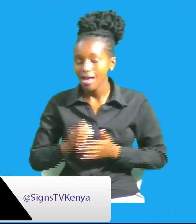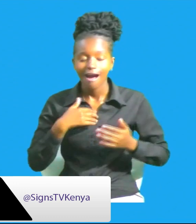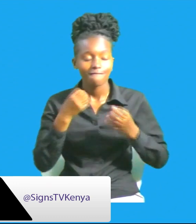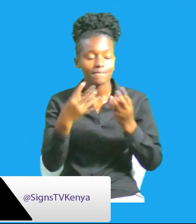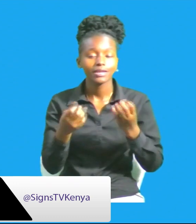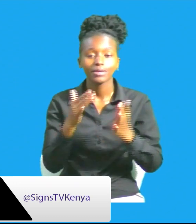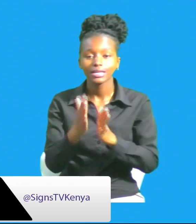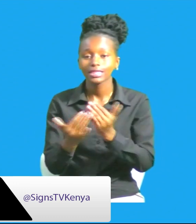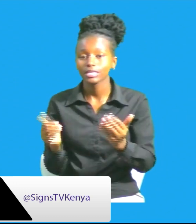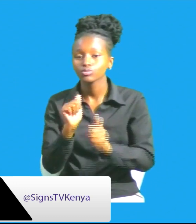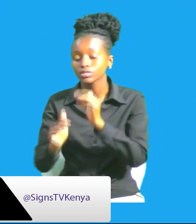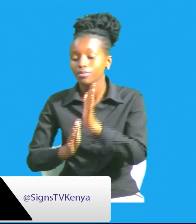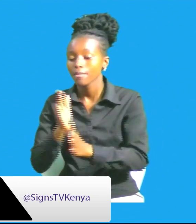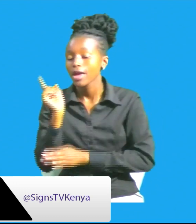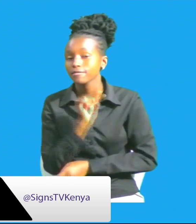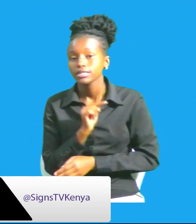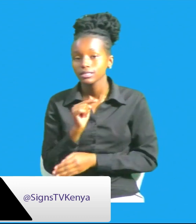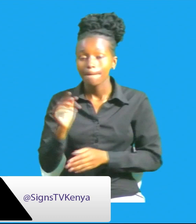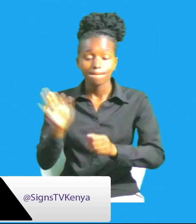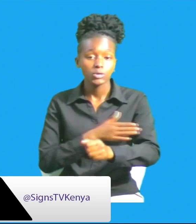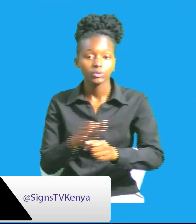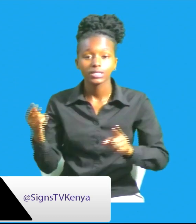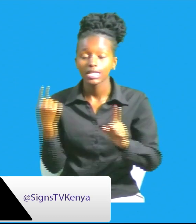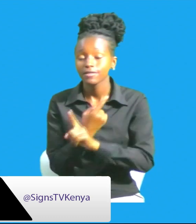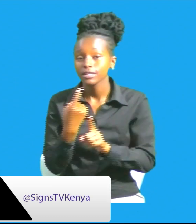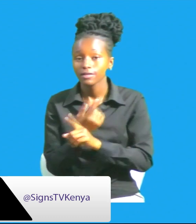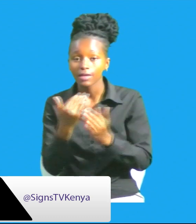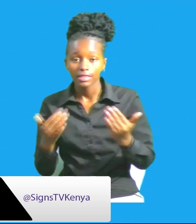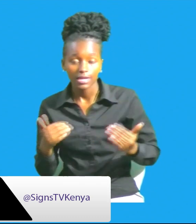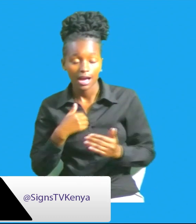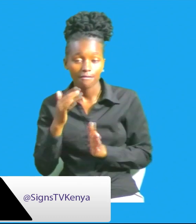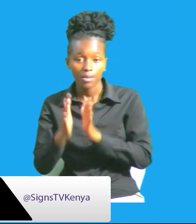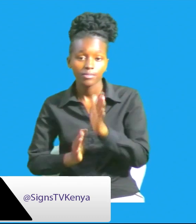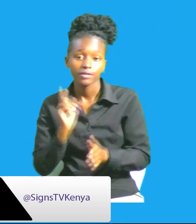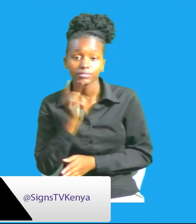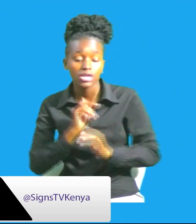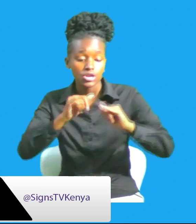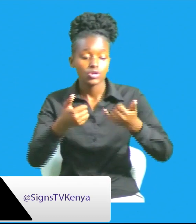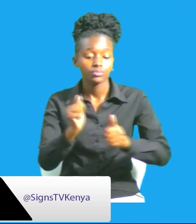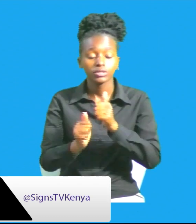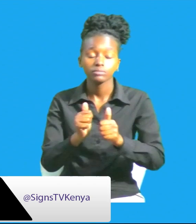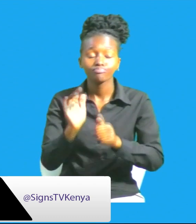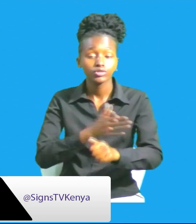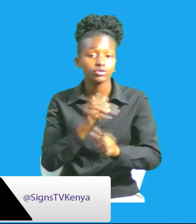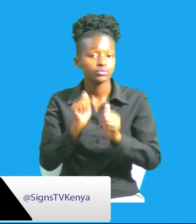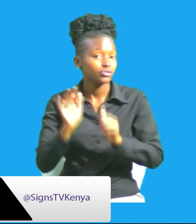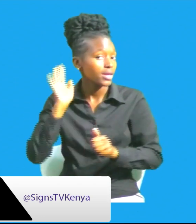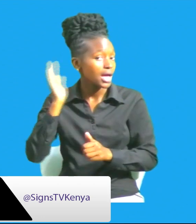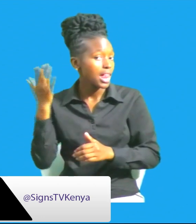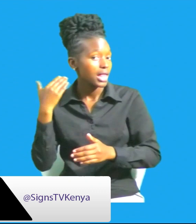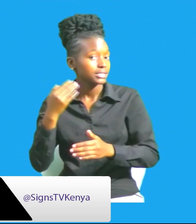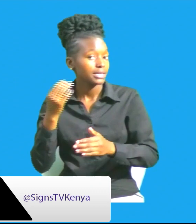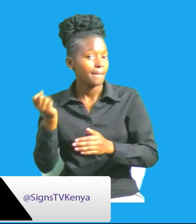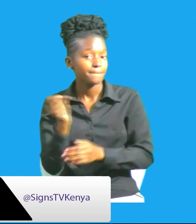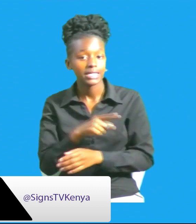you, including which music, some of the newly released music in the last month. And before tuende mbali,